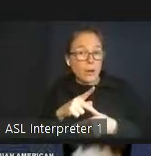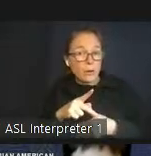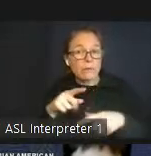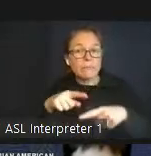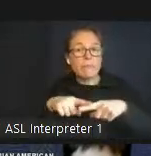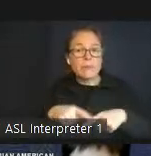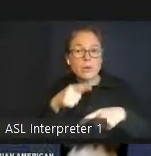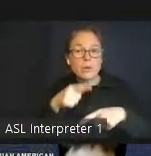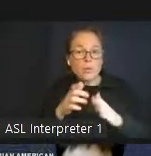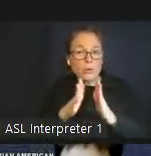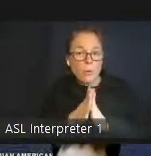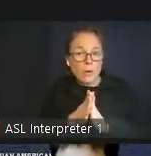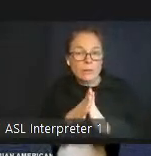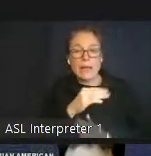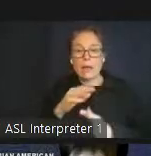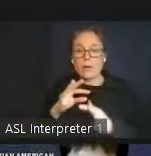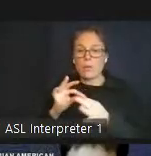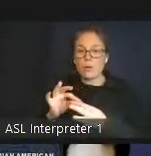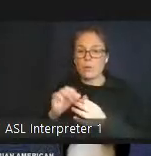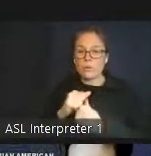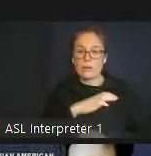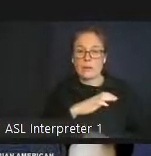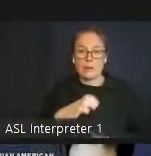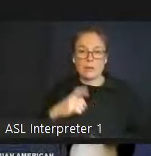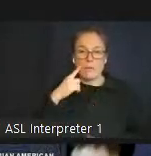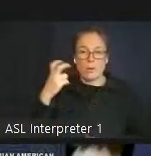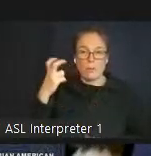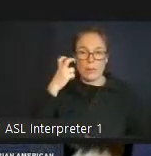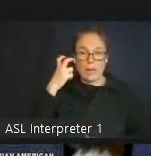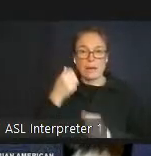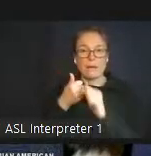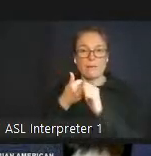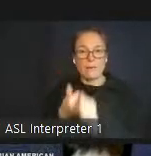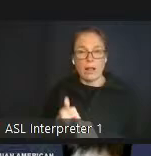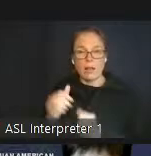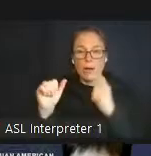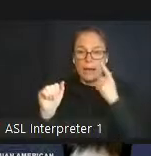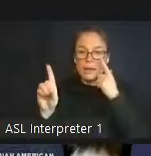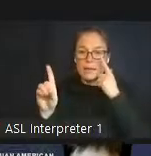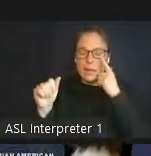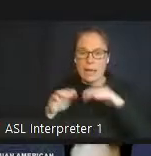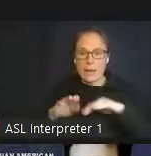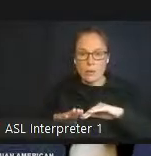Commission for the Blind and in conjunction with ADA ramps and paving.